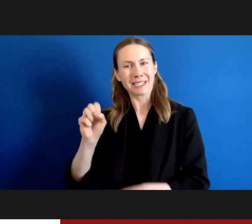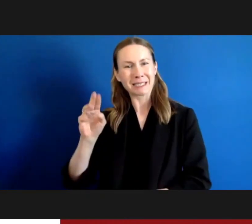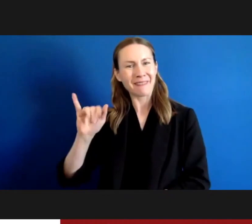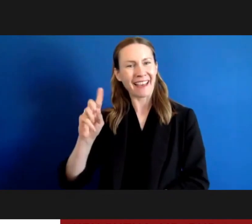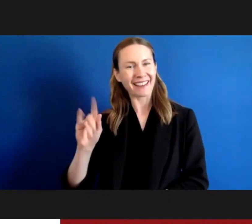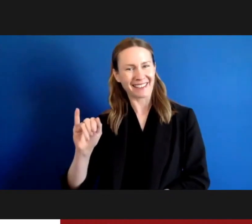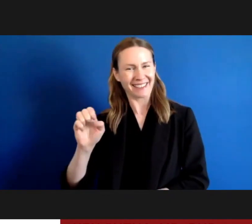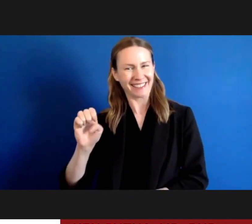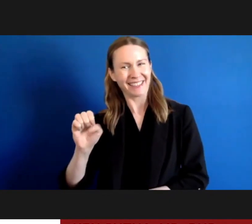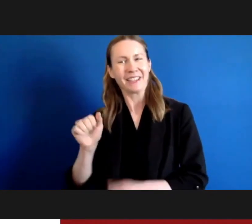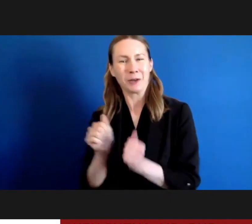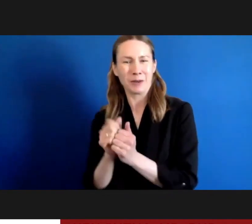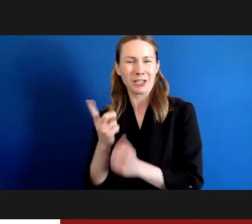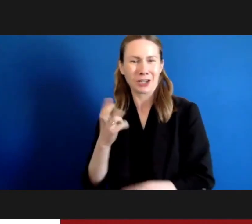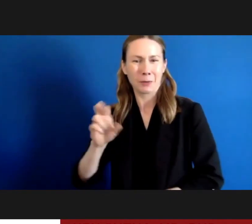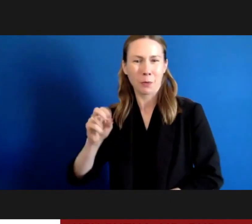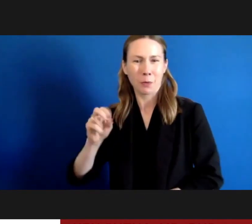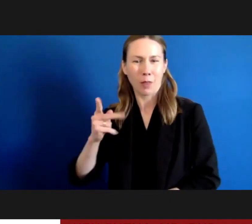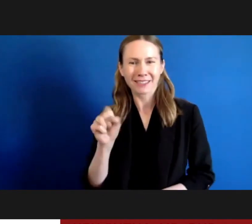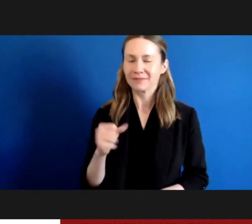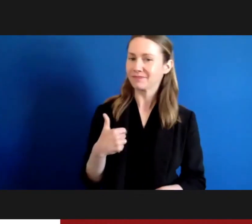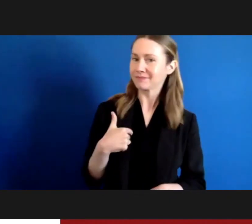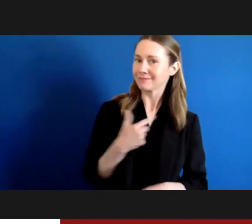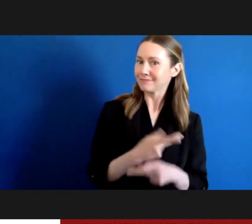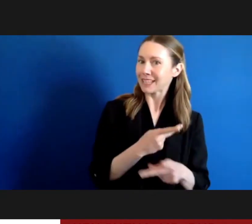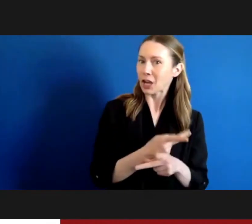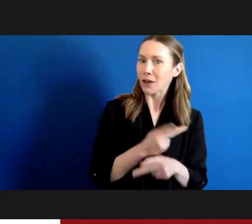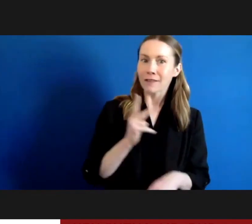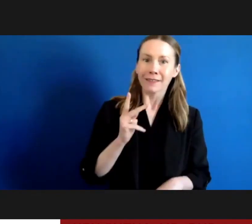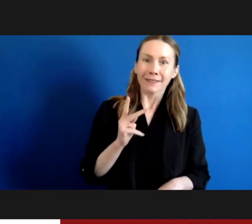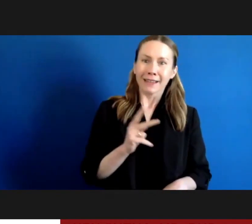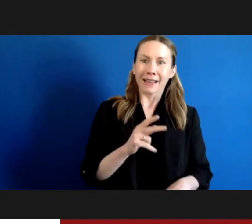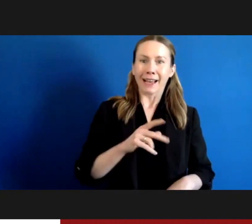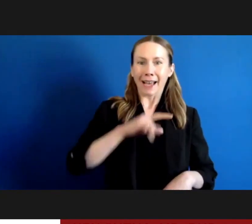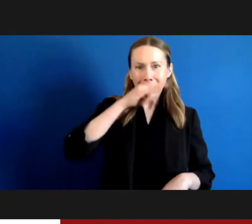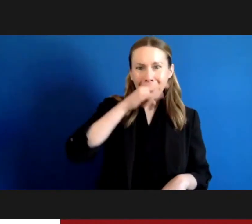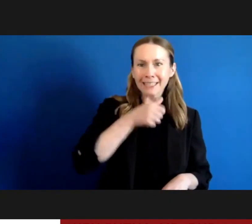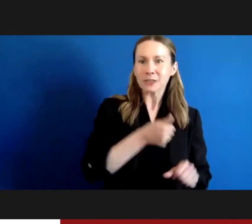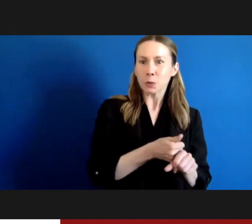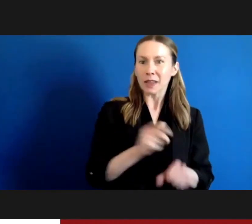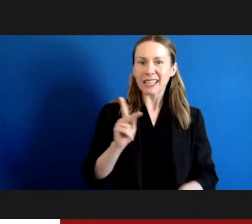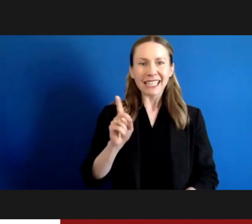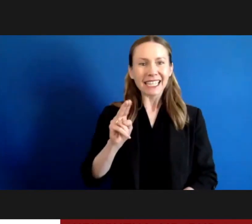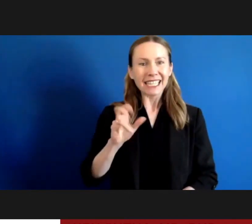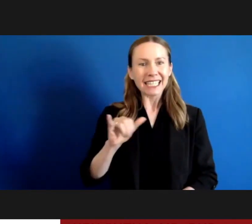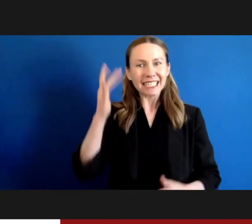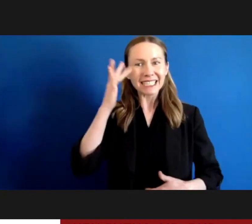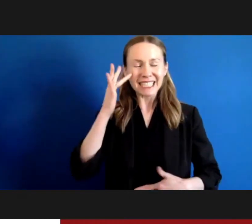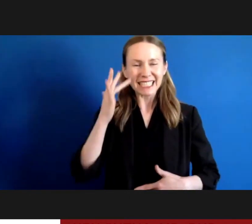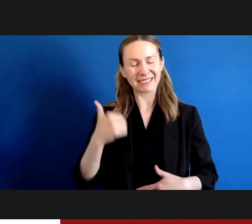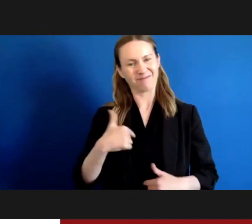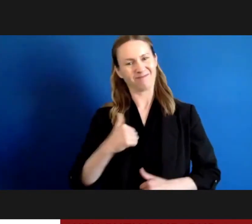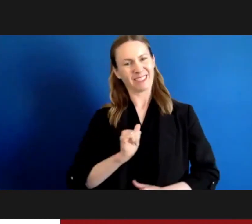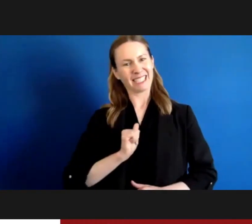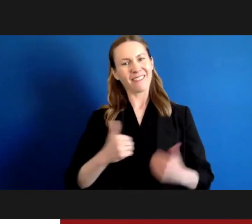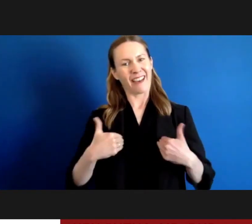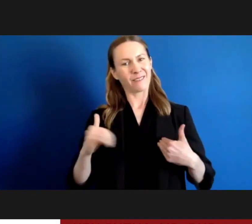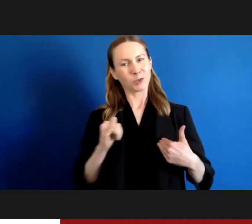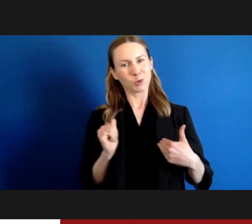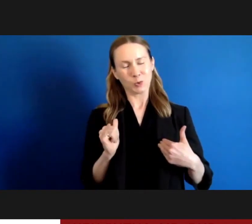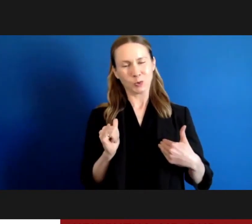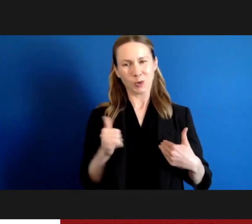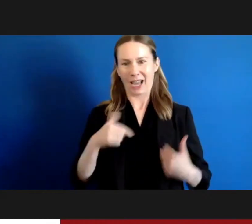In addition to taking care of kids with kidney disease, I also have kidney disease myself, living with it since I was about 10, having gone through 2